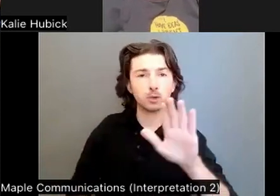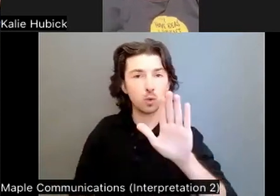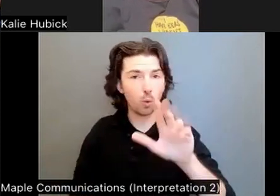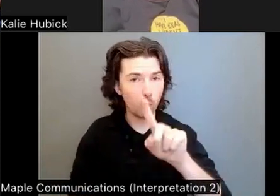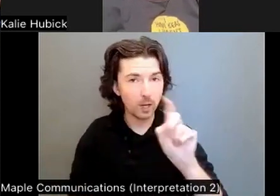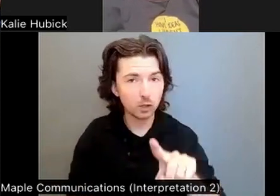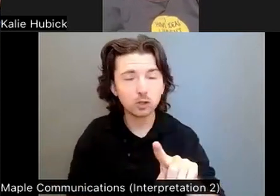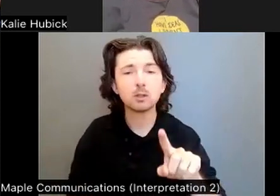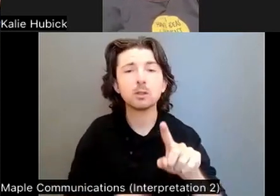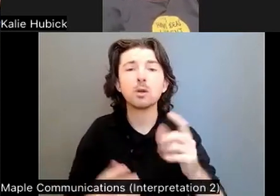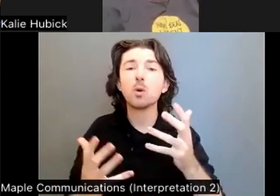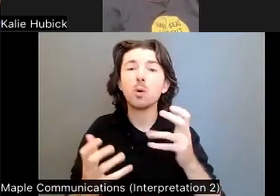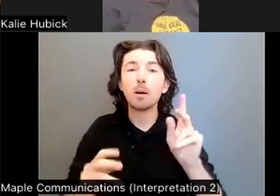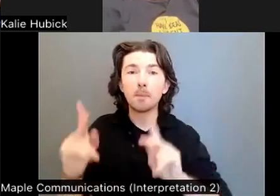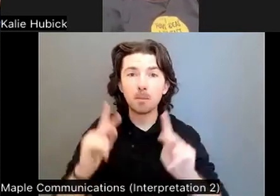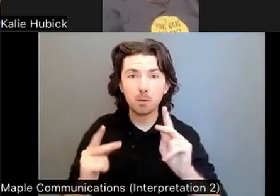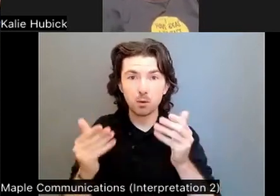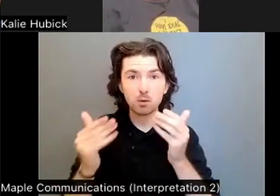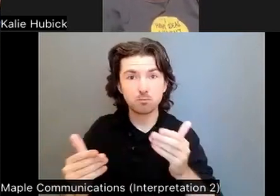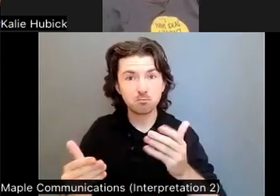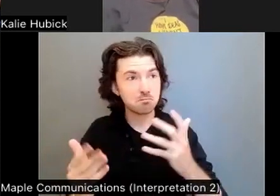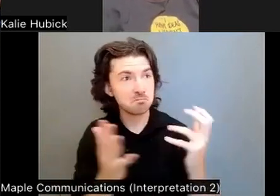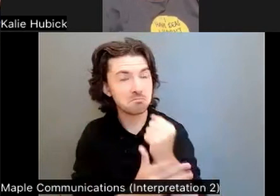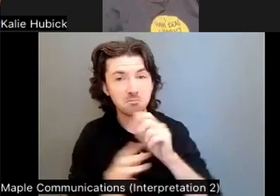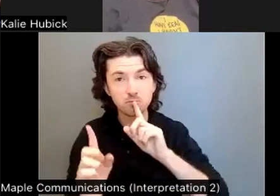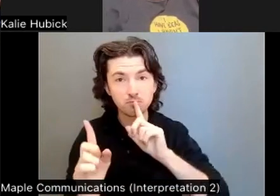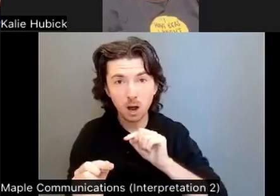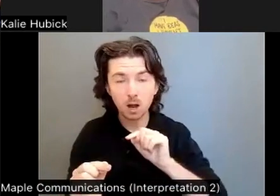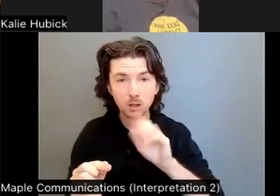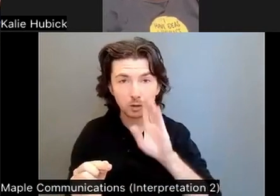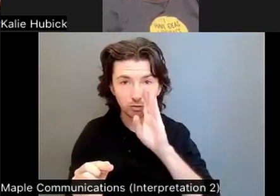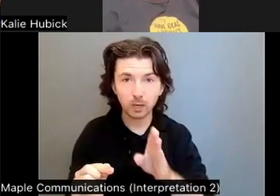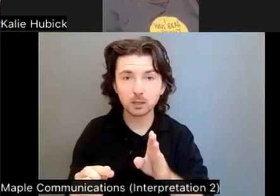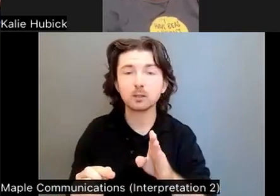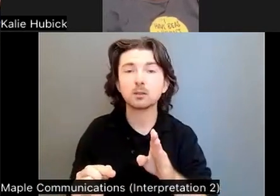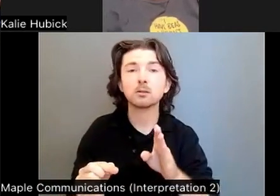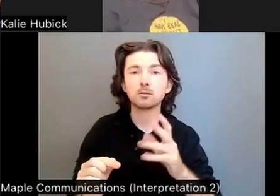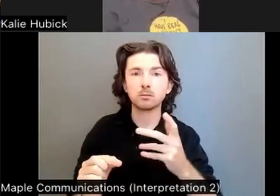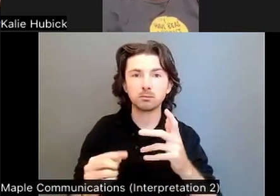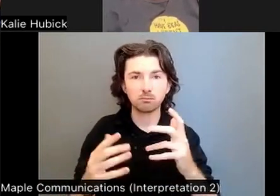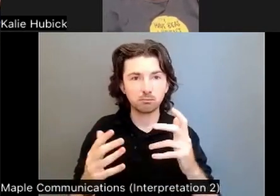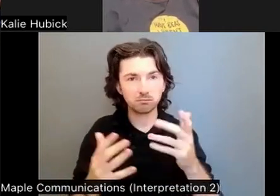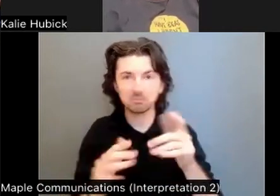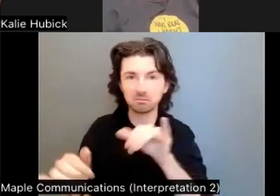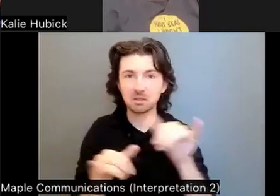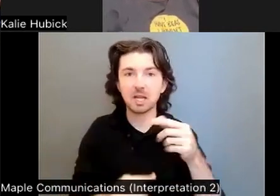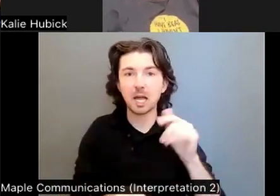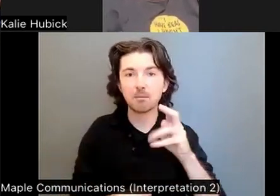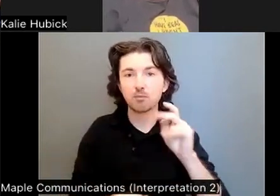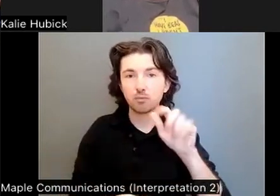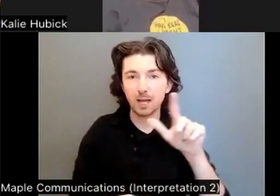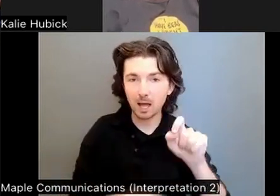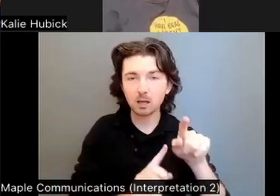want people to respond to it directly as they're responding to Gabrielle's comments, you